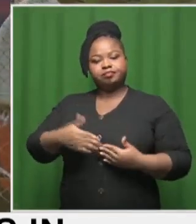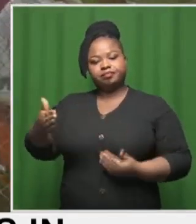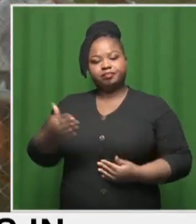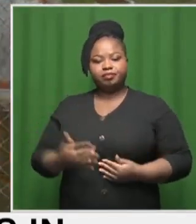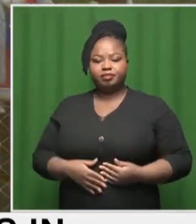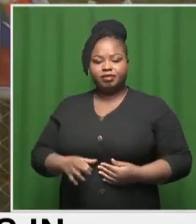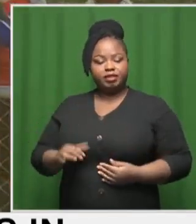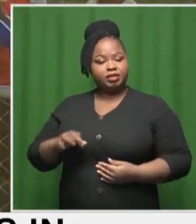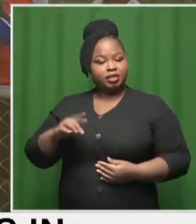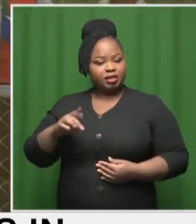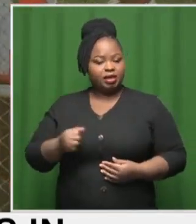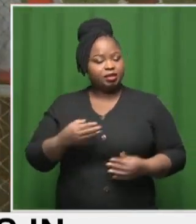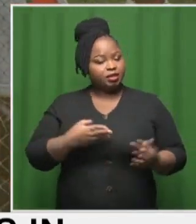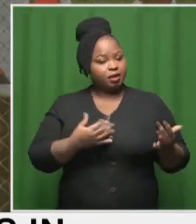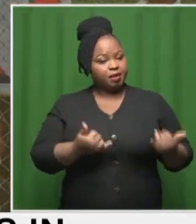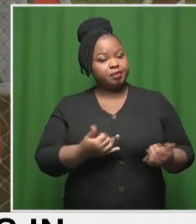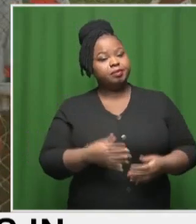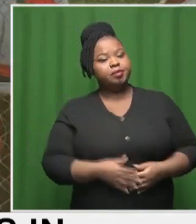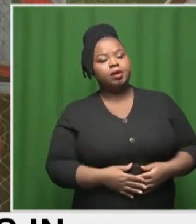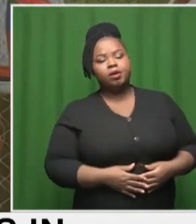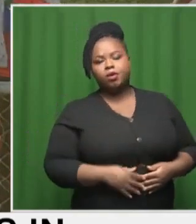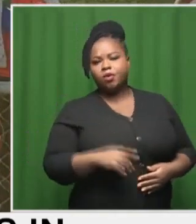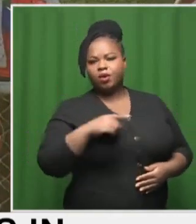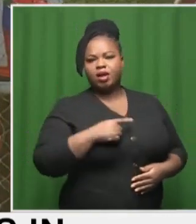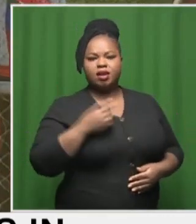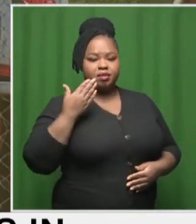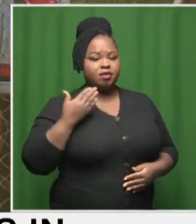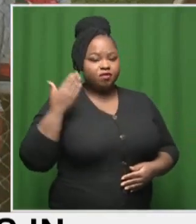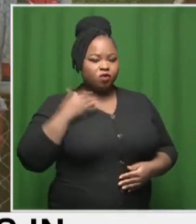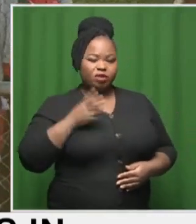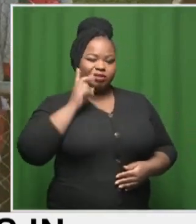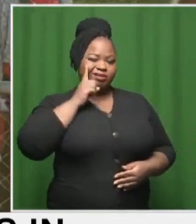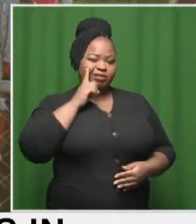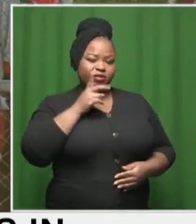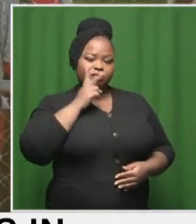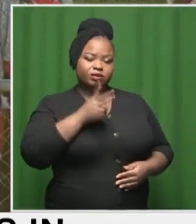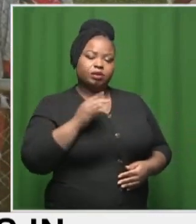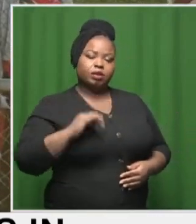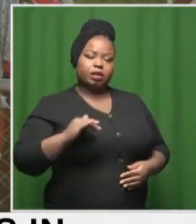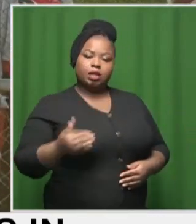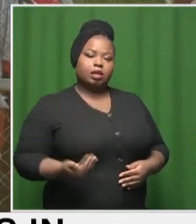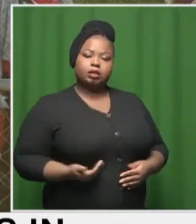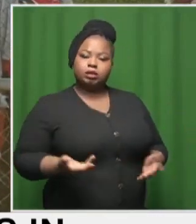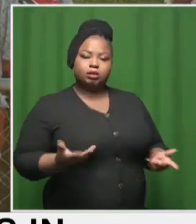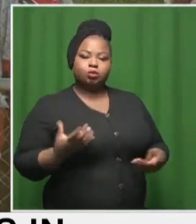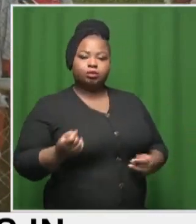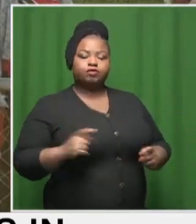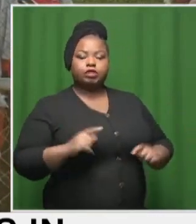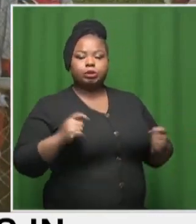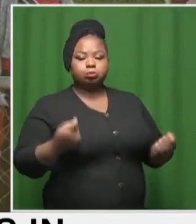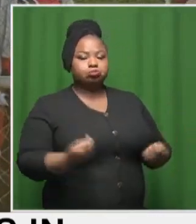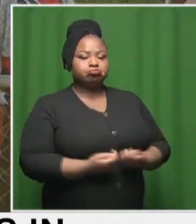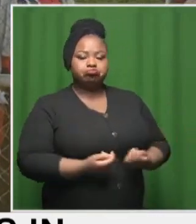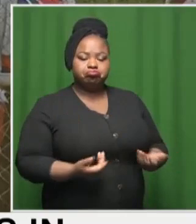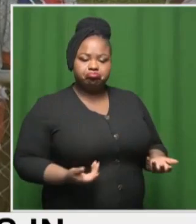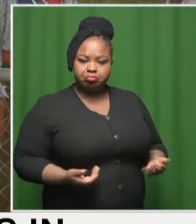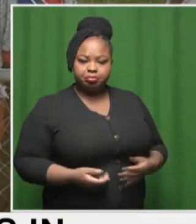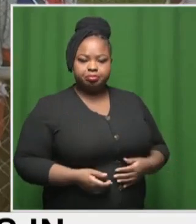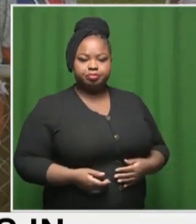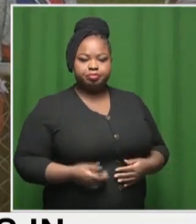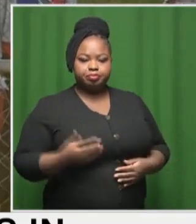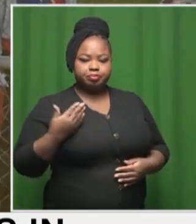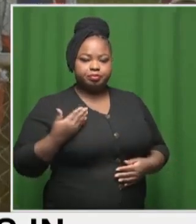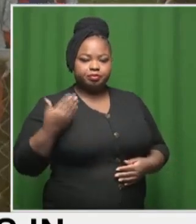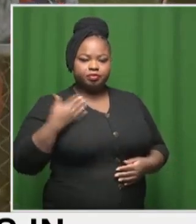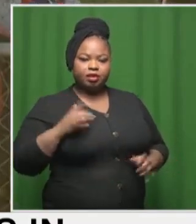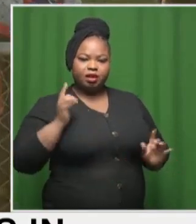mean, Cecilia, this is where I bring you in, because you've watched the ladies. We've got the squad. They've now finished. I mean, we were watching,